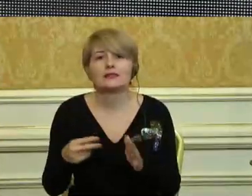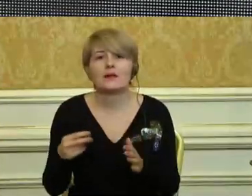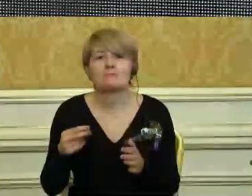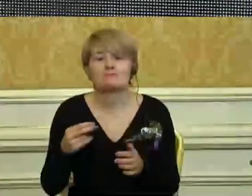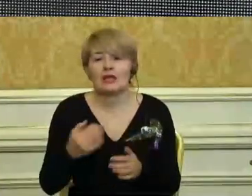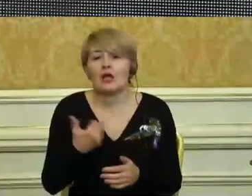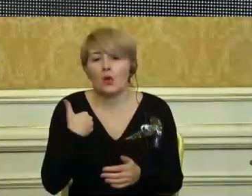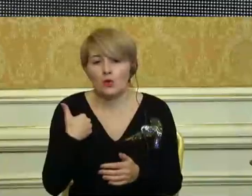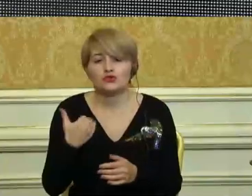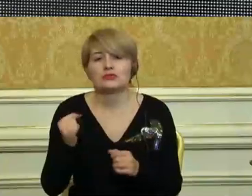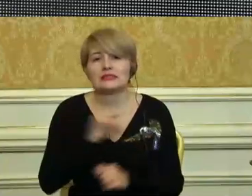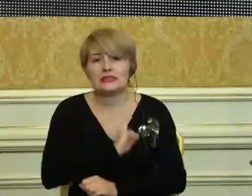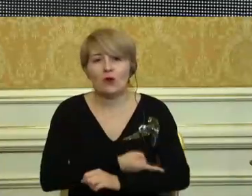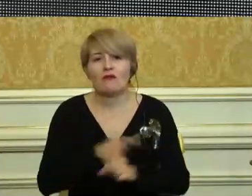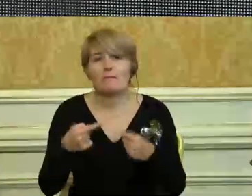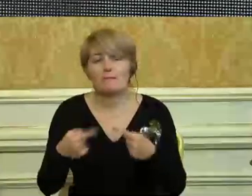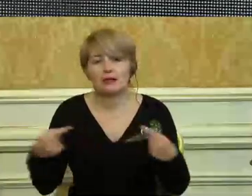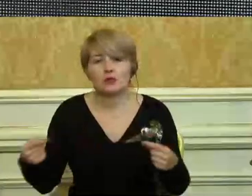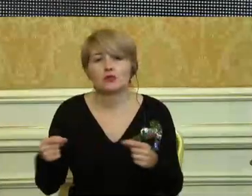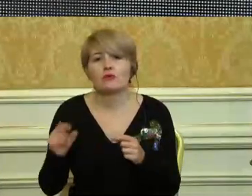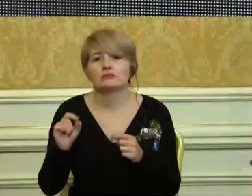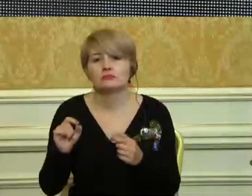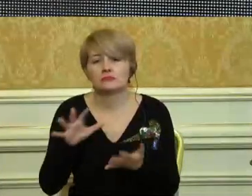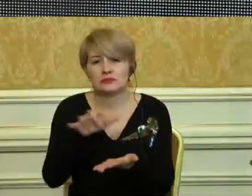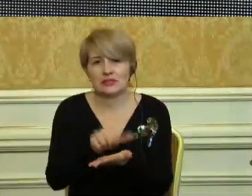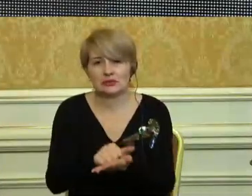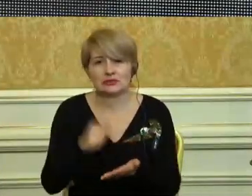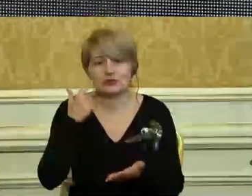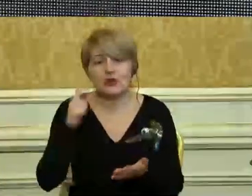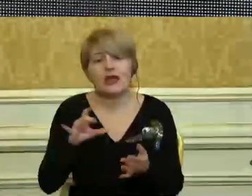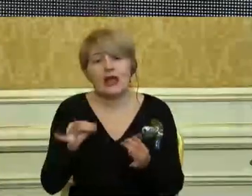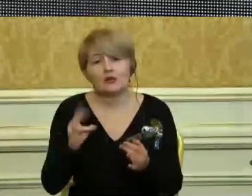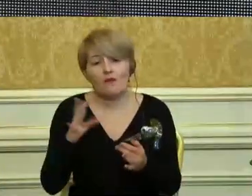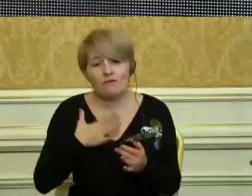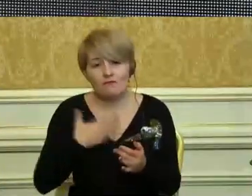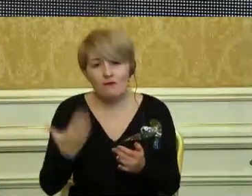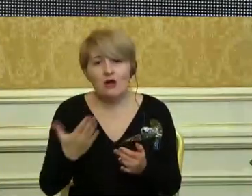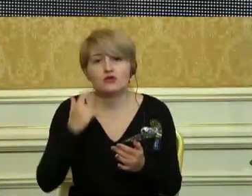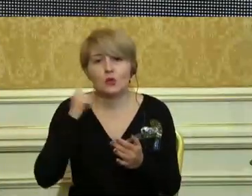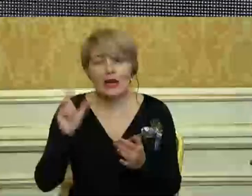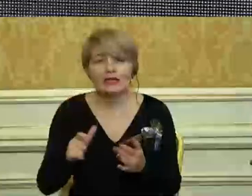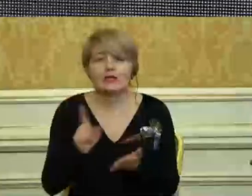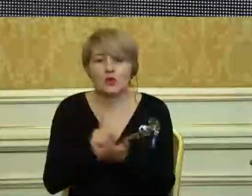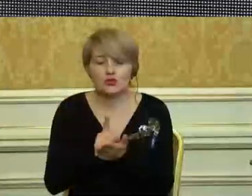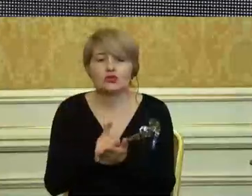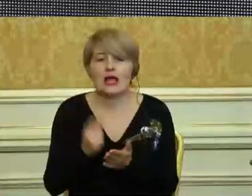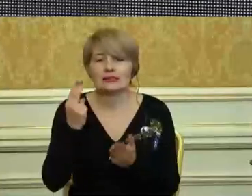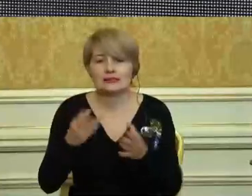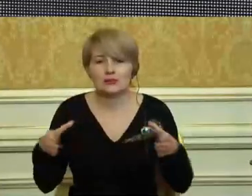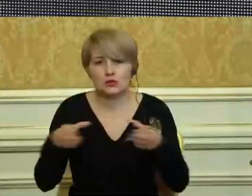whole, free, and at peace. We must not accept this aggression as a fait